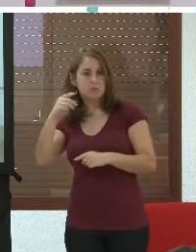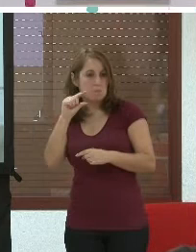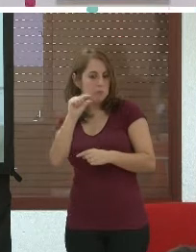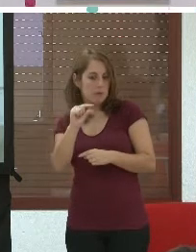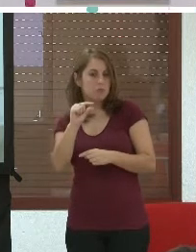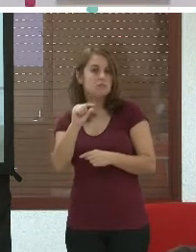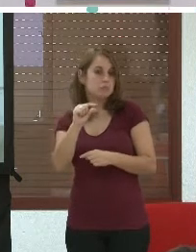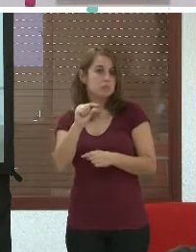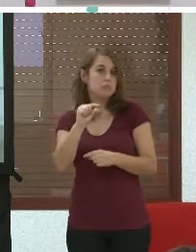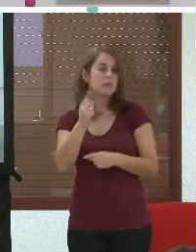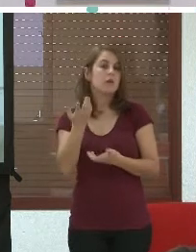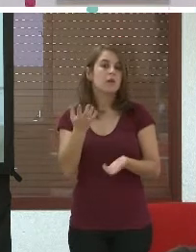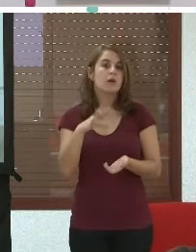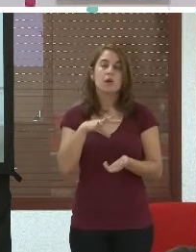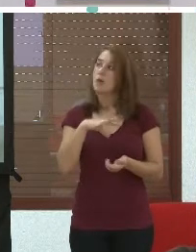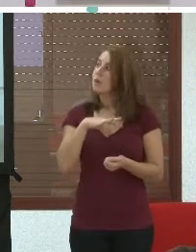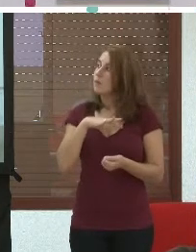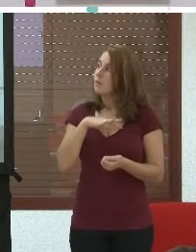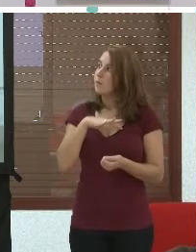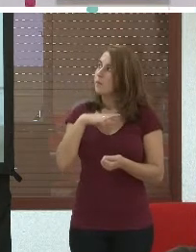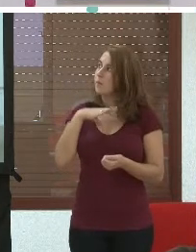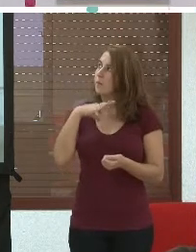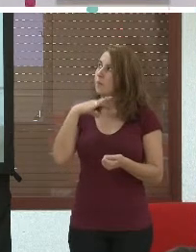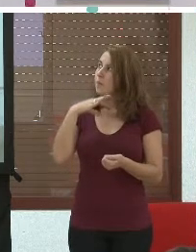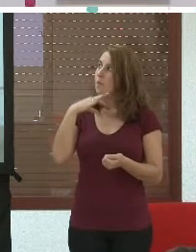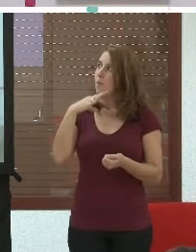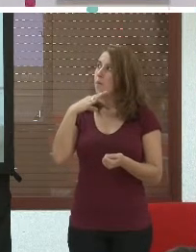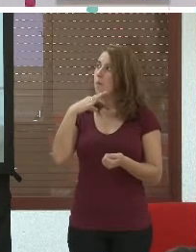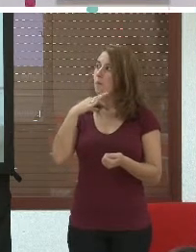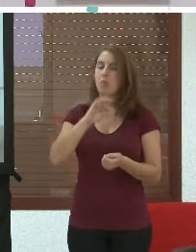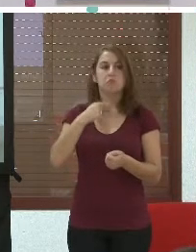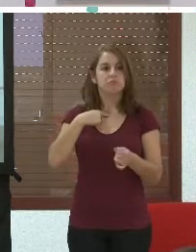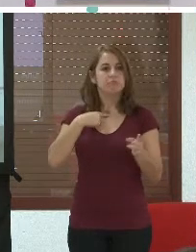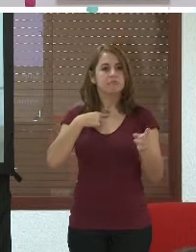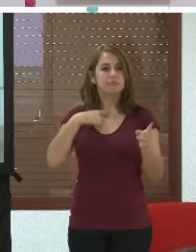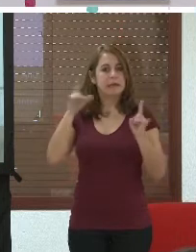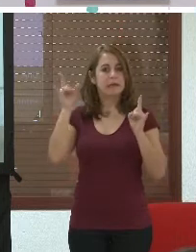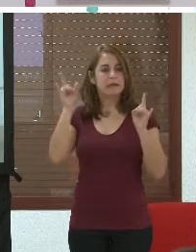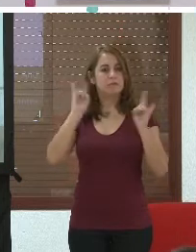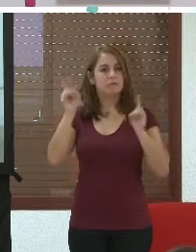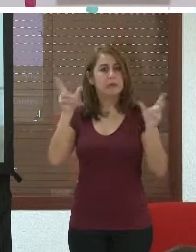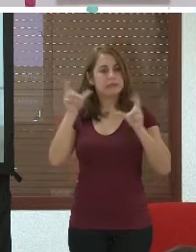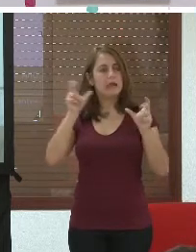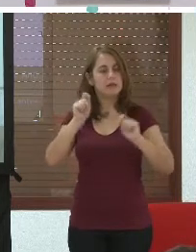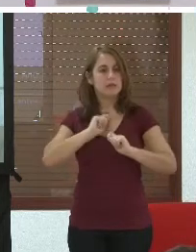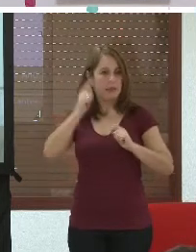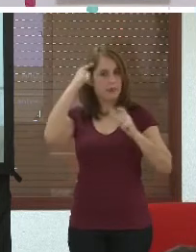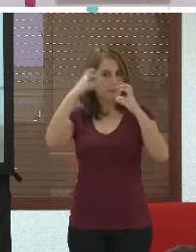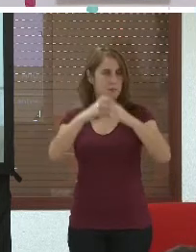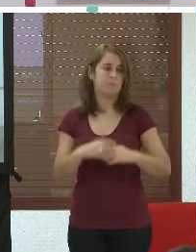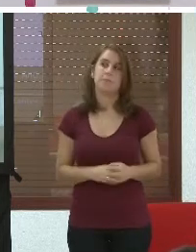0.5 centimeters, are relatively small, and this gives us a good dense mapping of the signals, the brain signals.